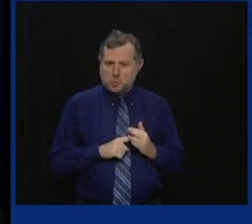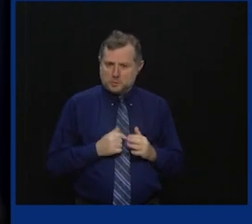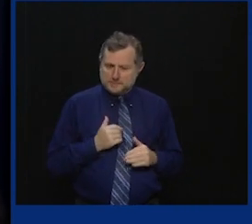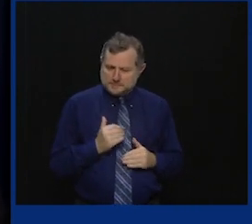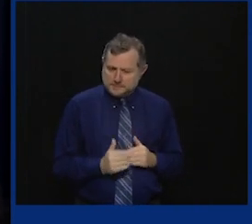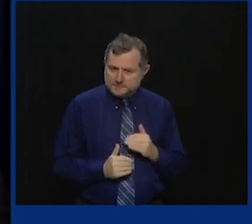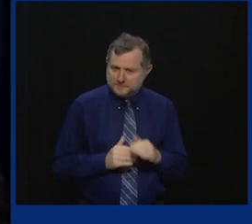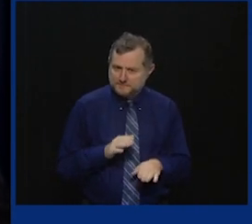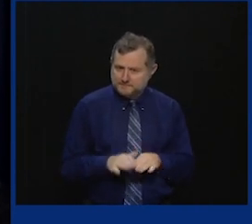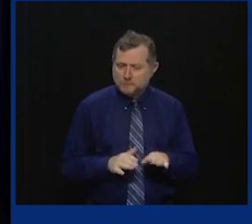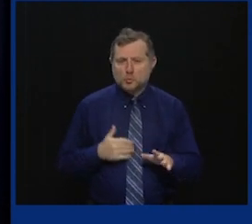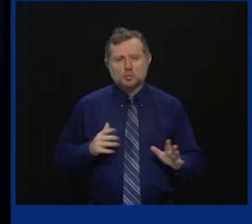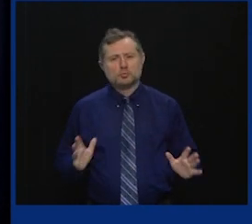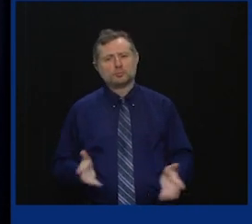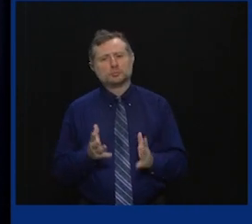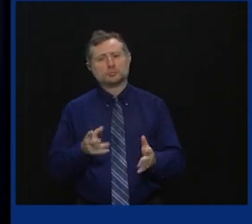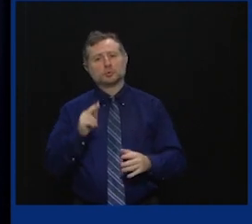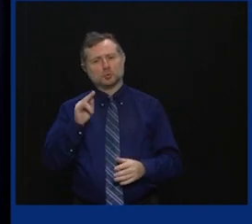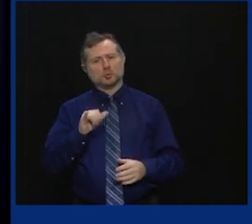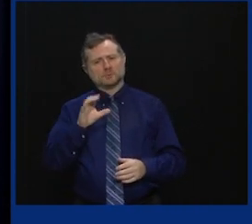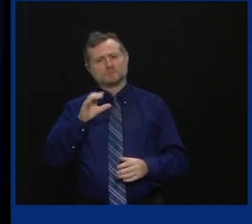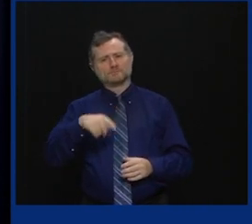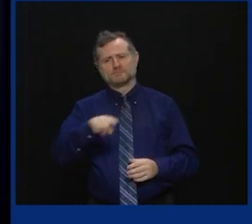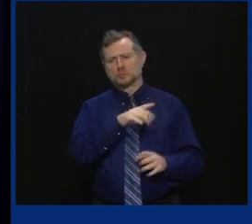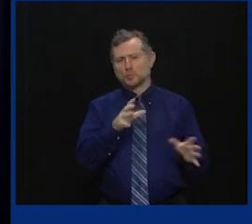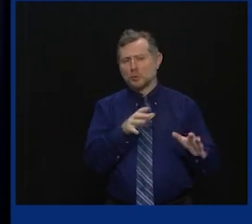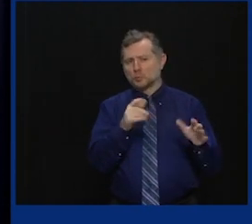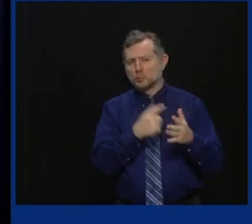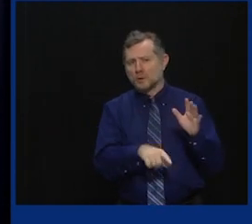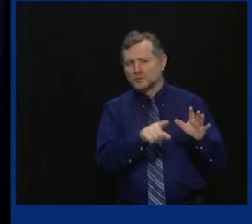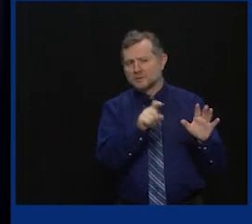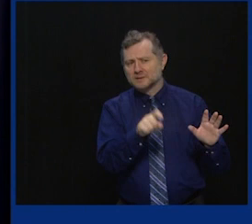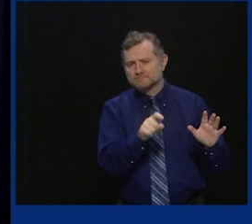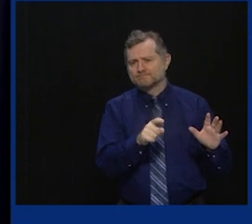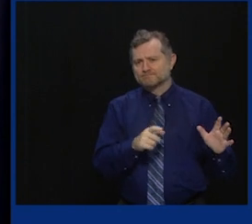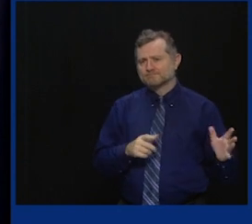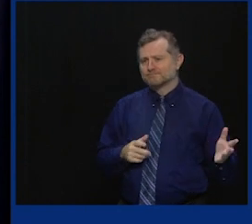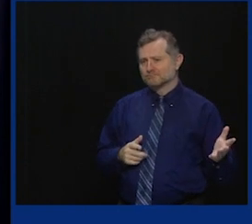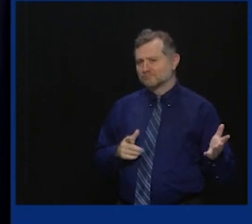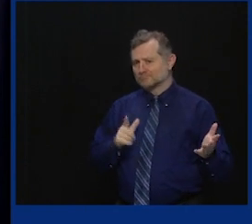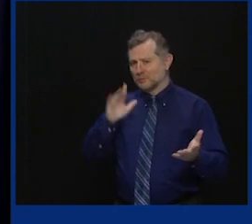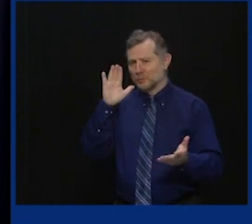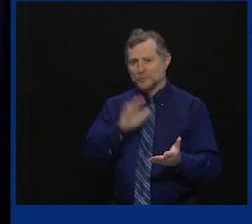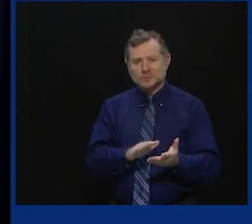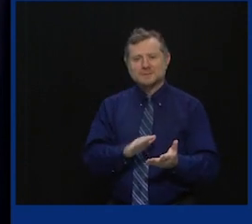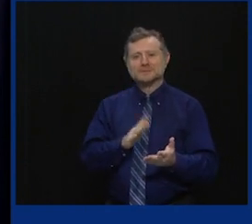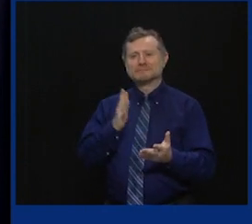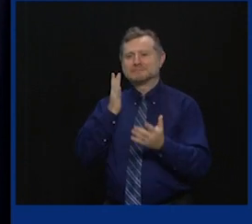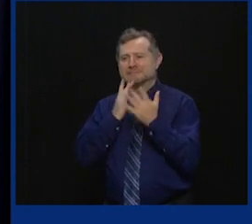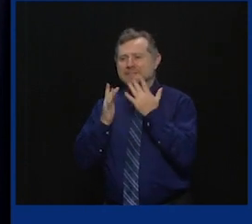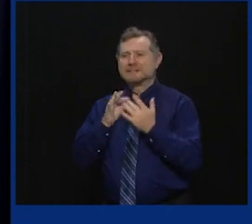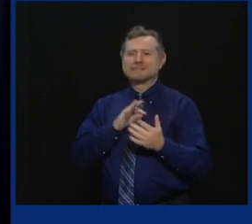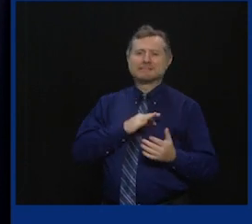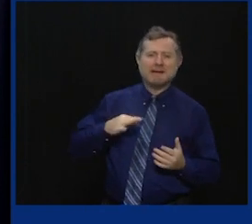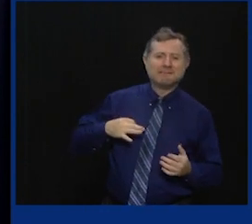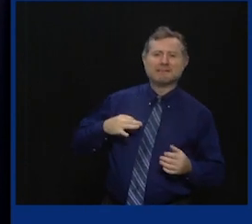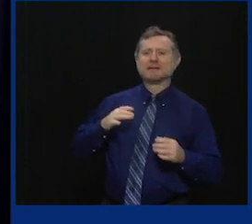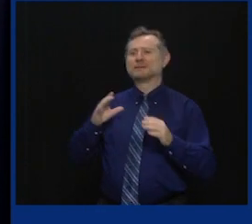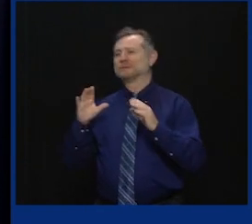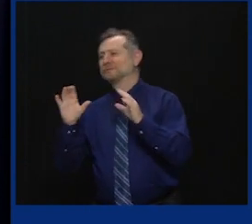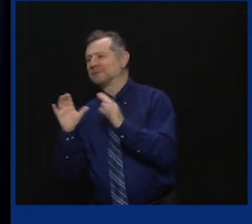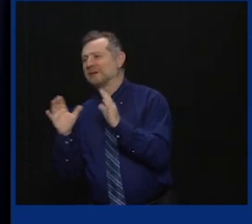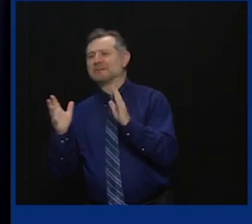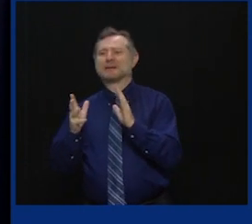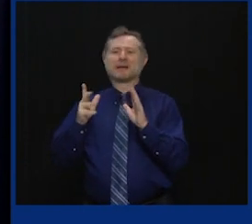what they need to do to alleviate the staffing situation and the other crisis situations. But I'm very proud